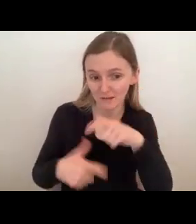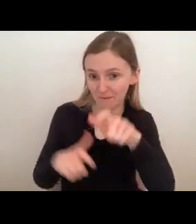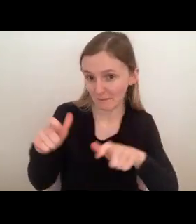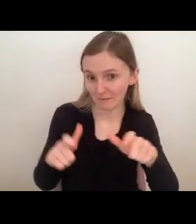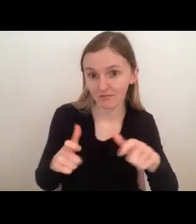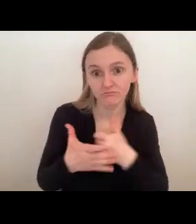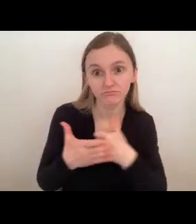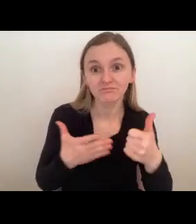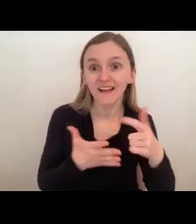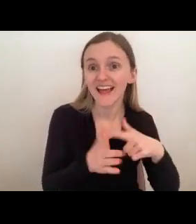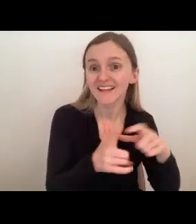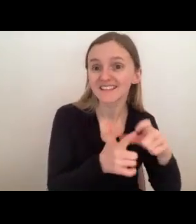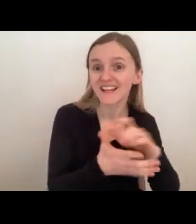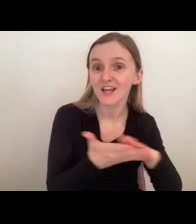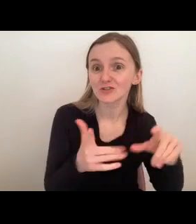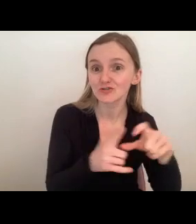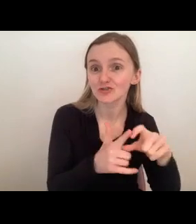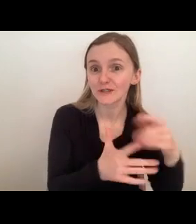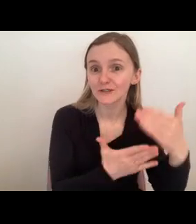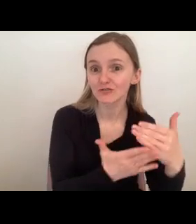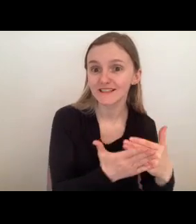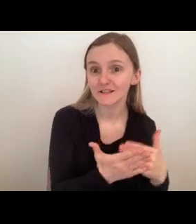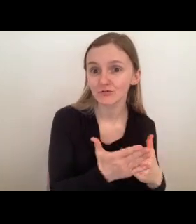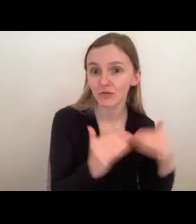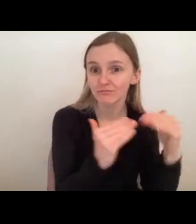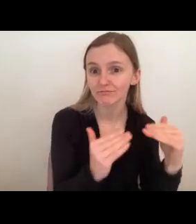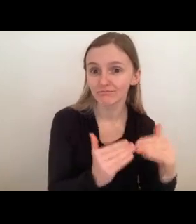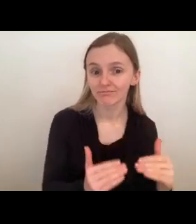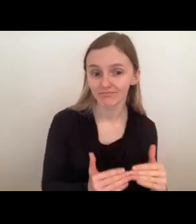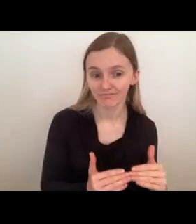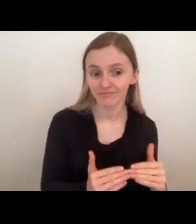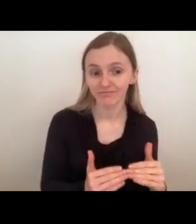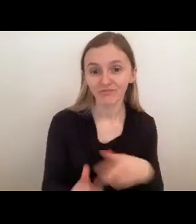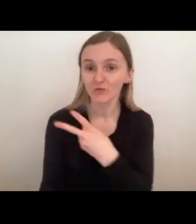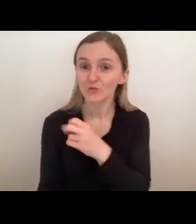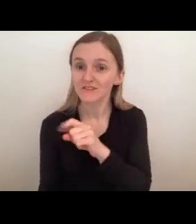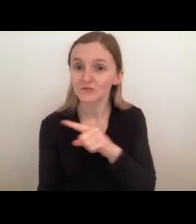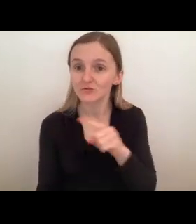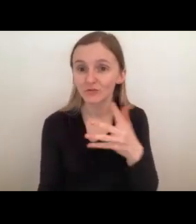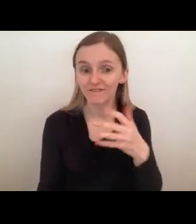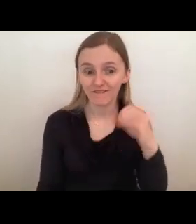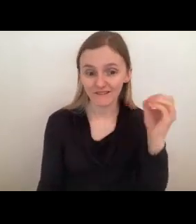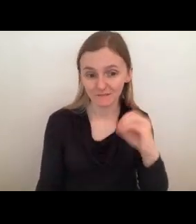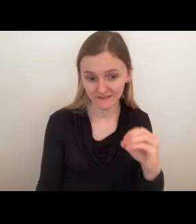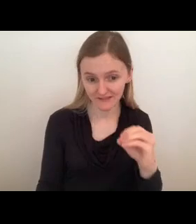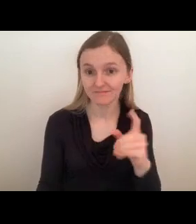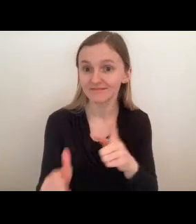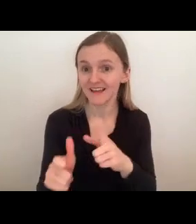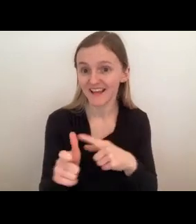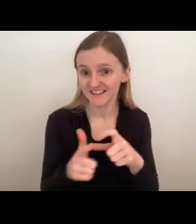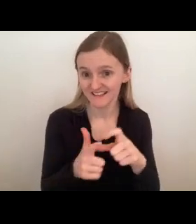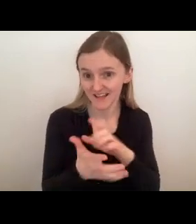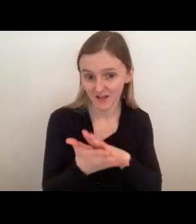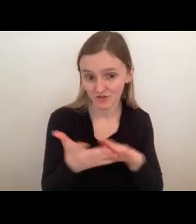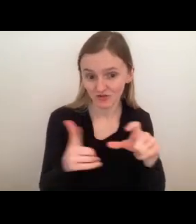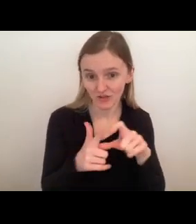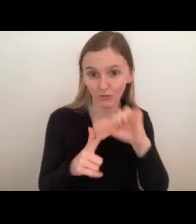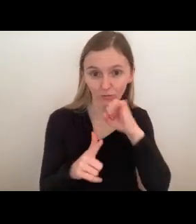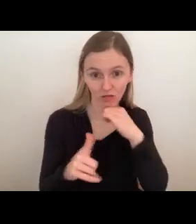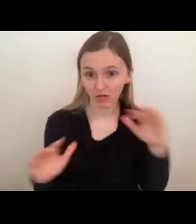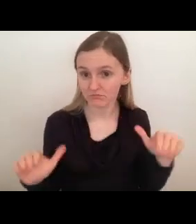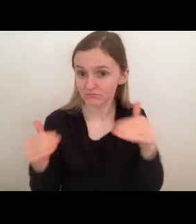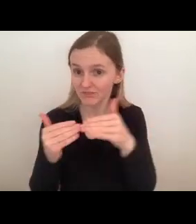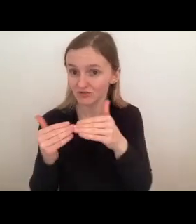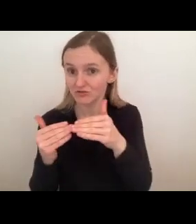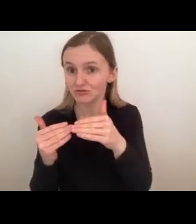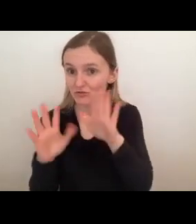ADHD. And on the flip of that is that 20 to 50% of our ADHD young people are likely to meet that criteria